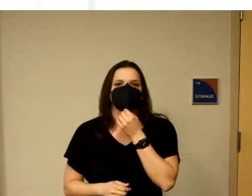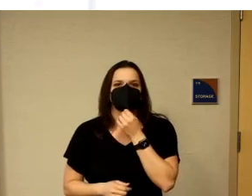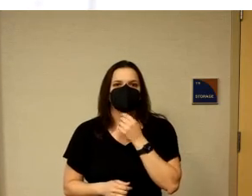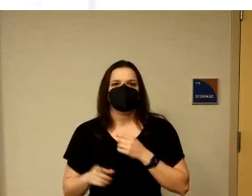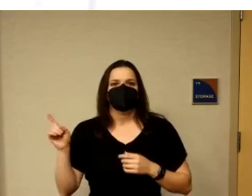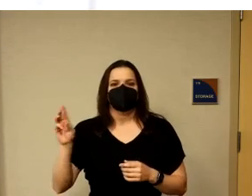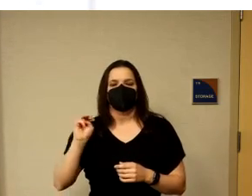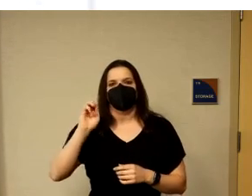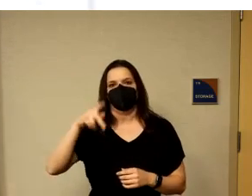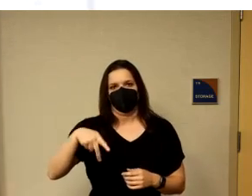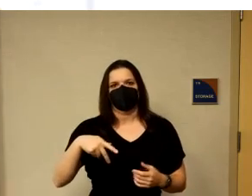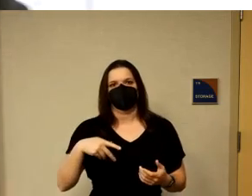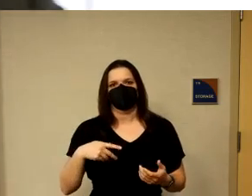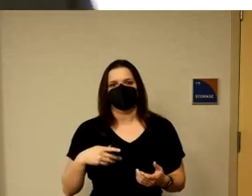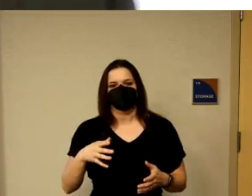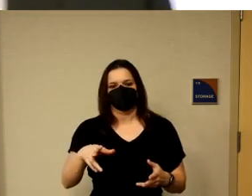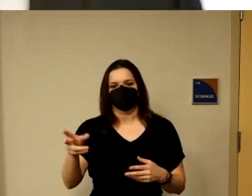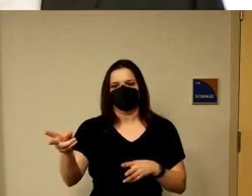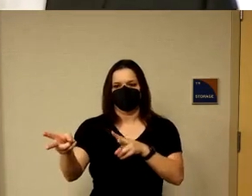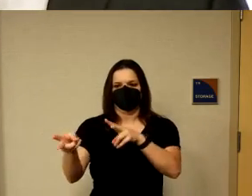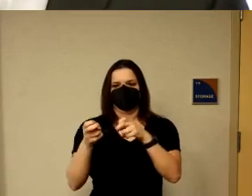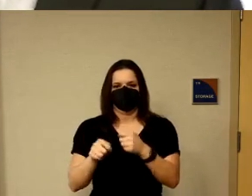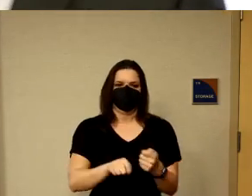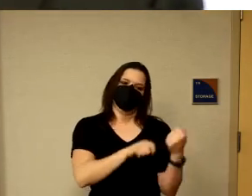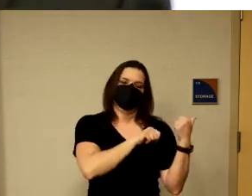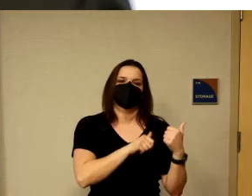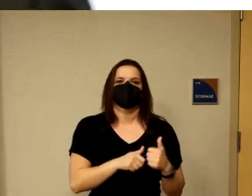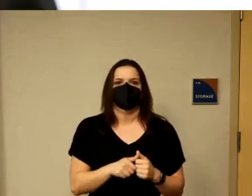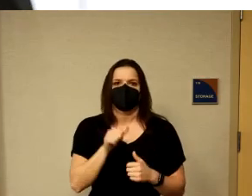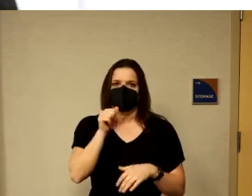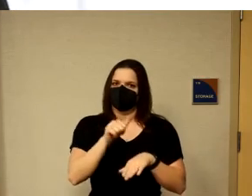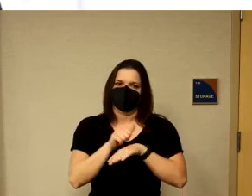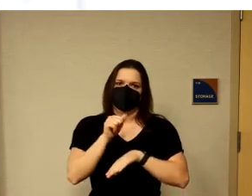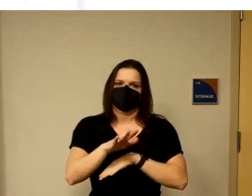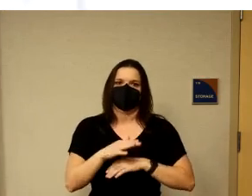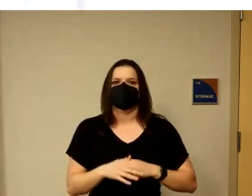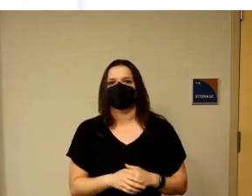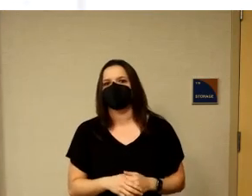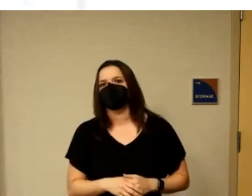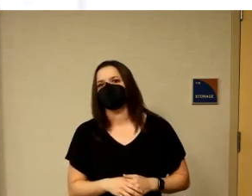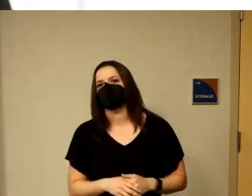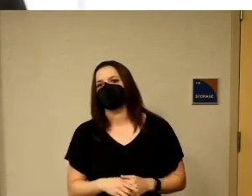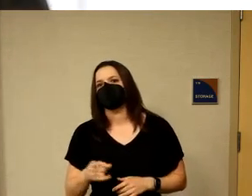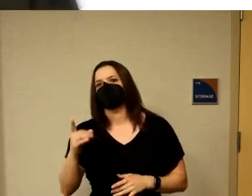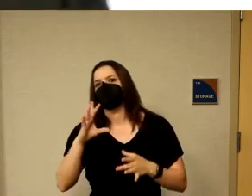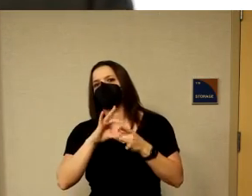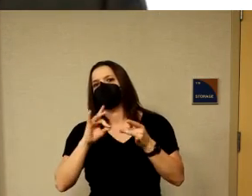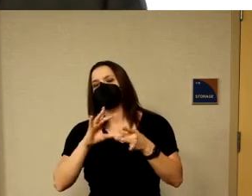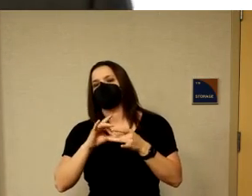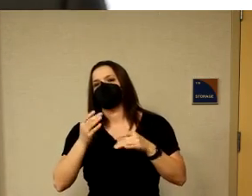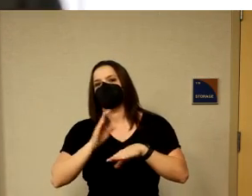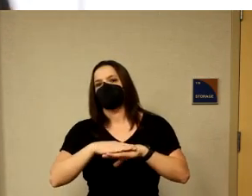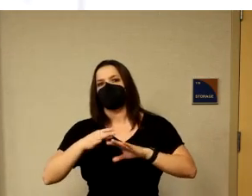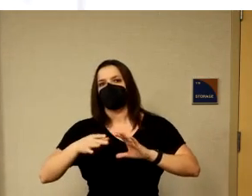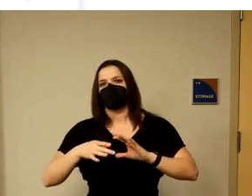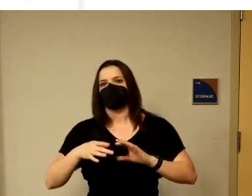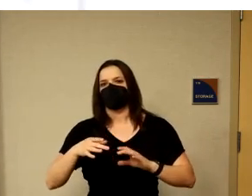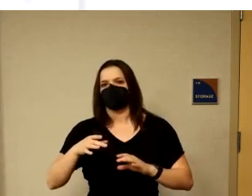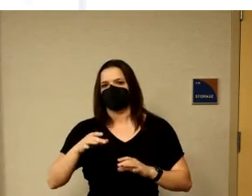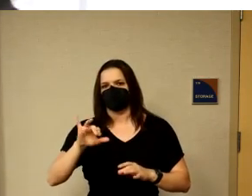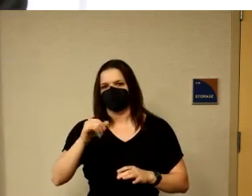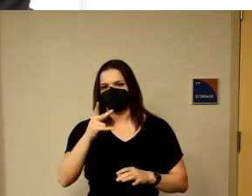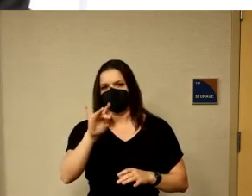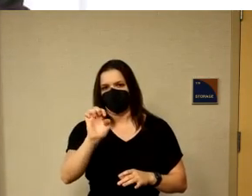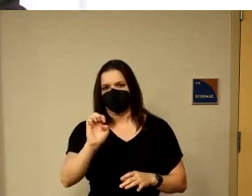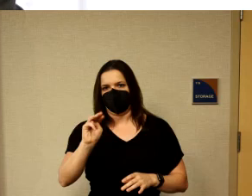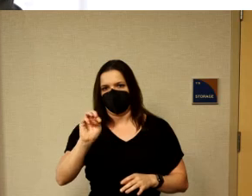be withdrawn and not submitted officially. We do have a comment on the chat from